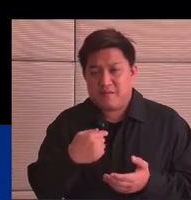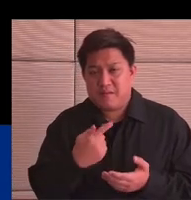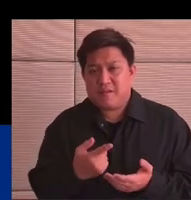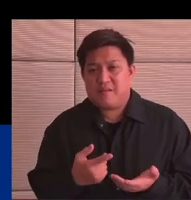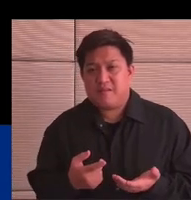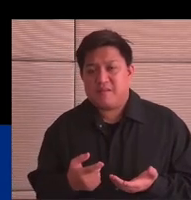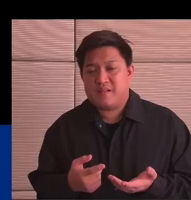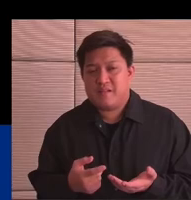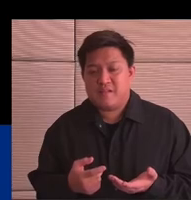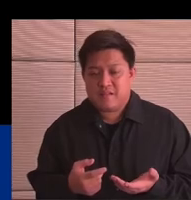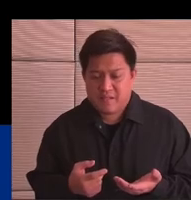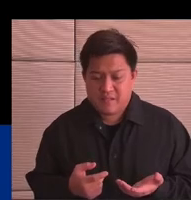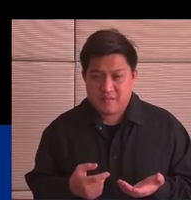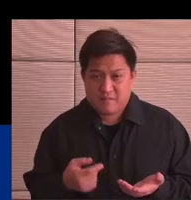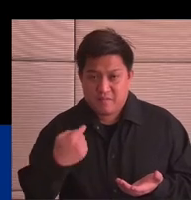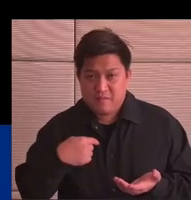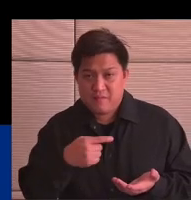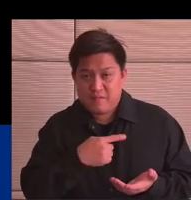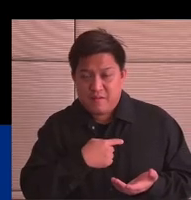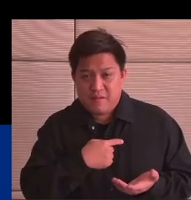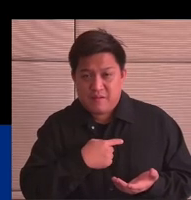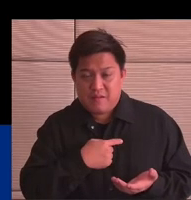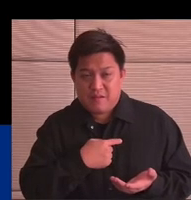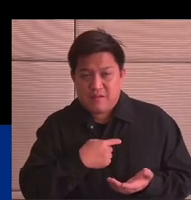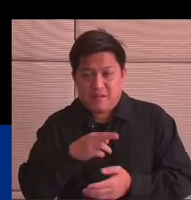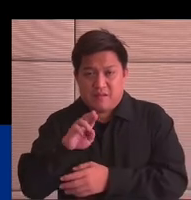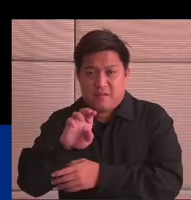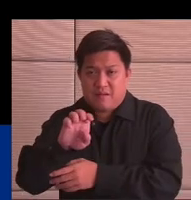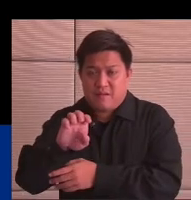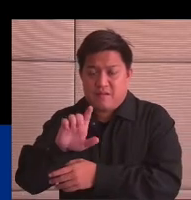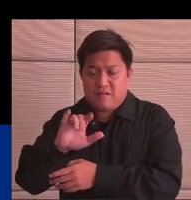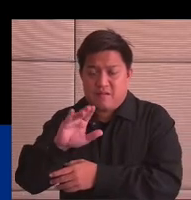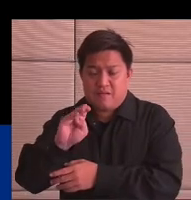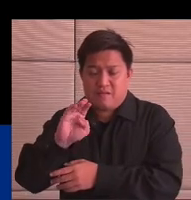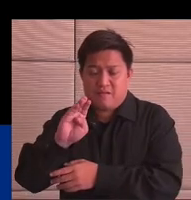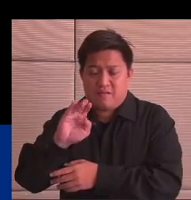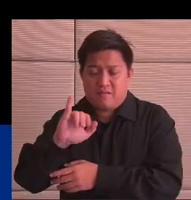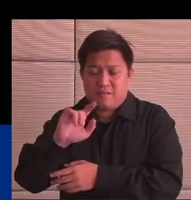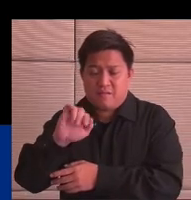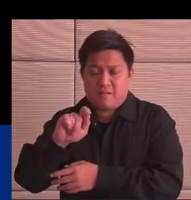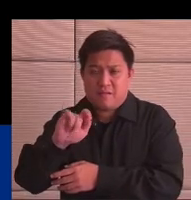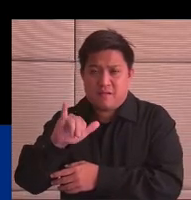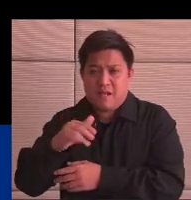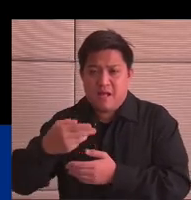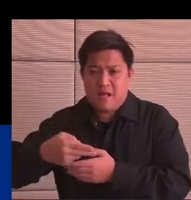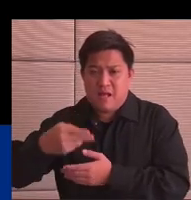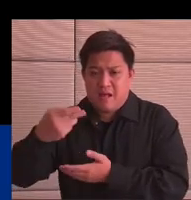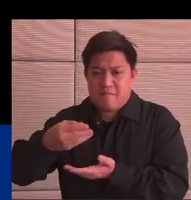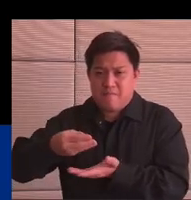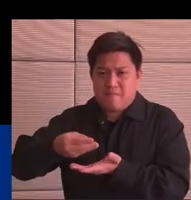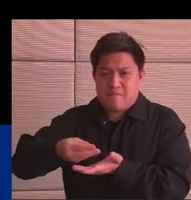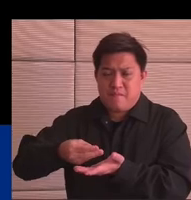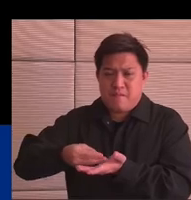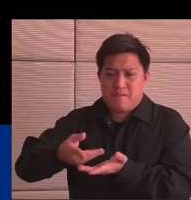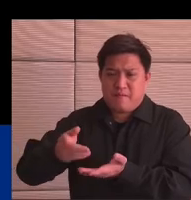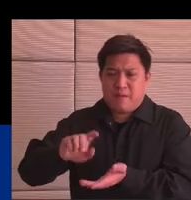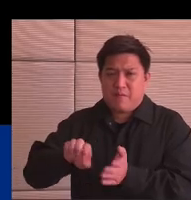Valyasindi, weak reliability, and or the higher cost of vital infrastructure like